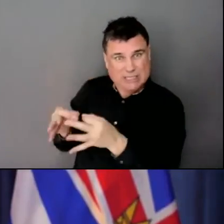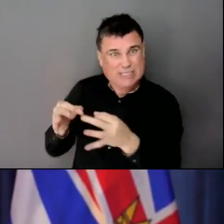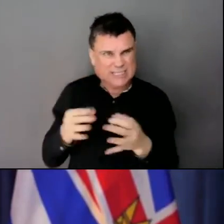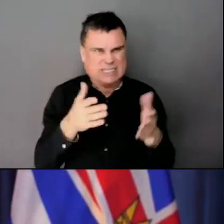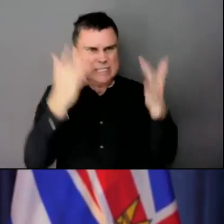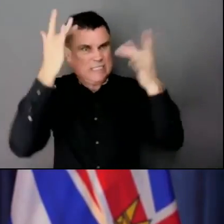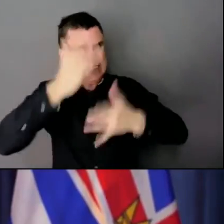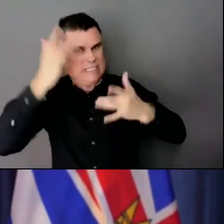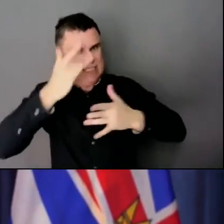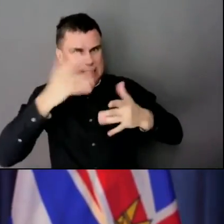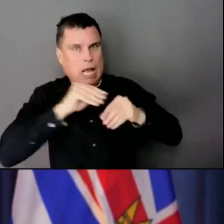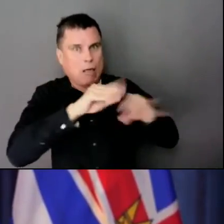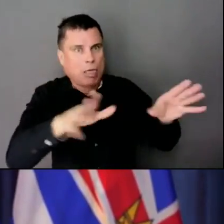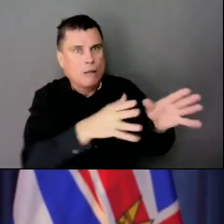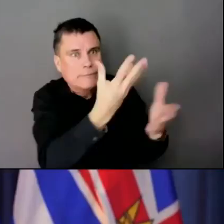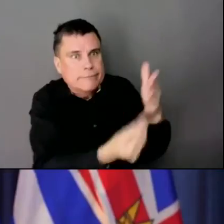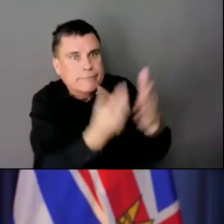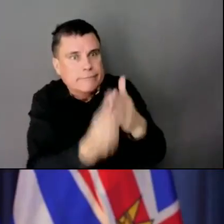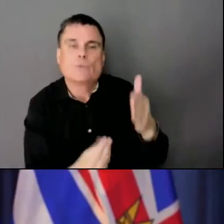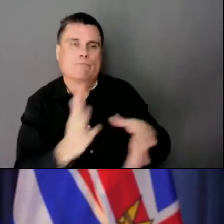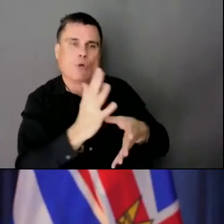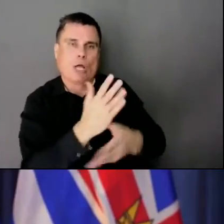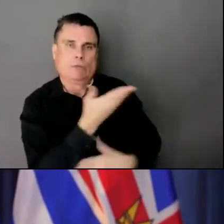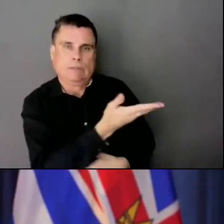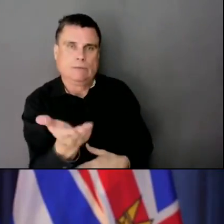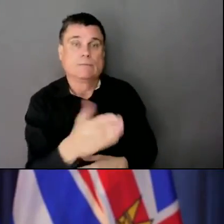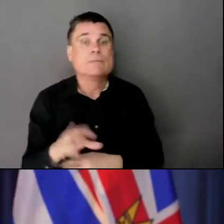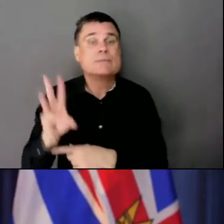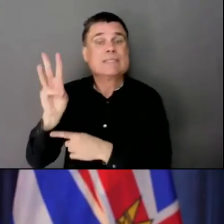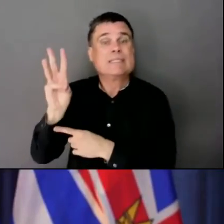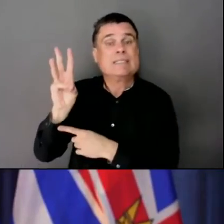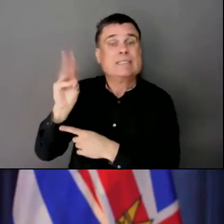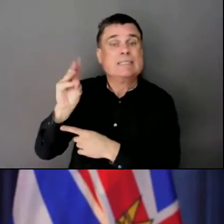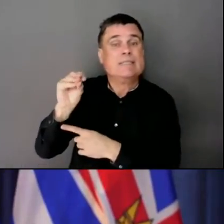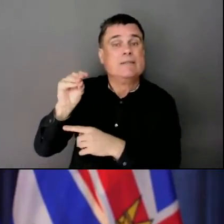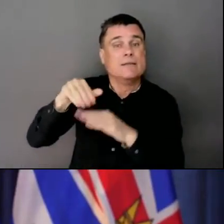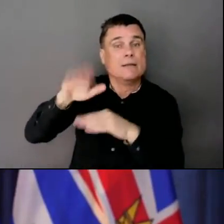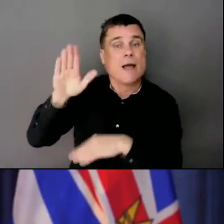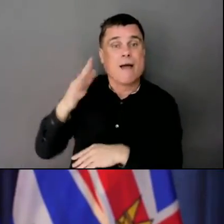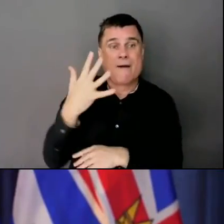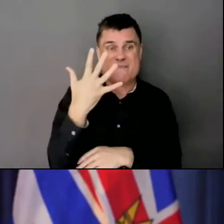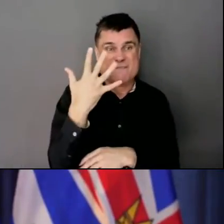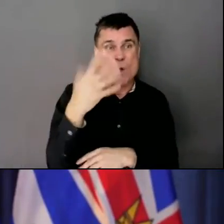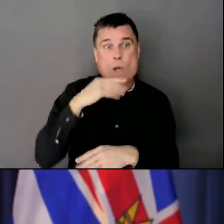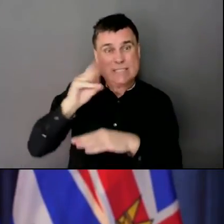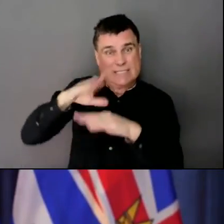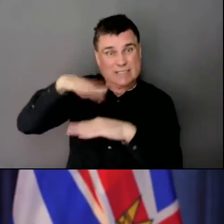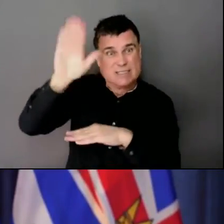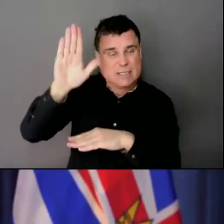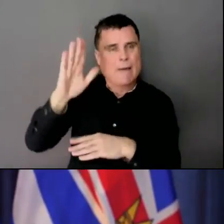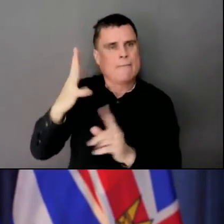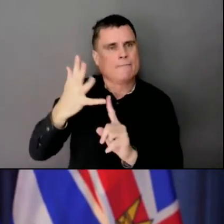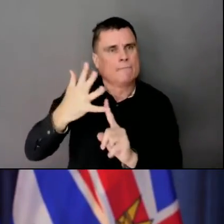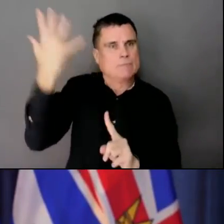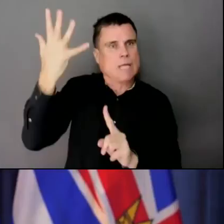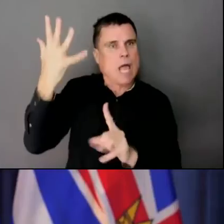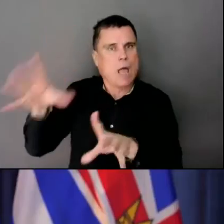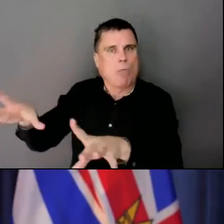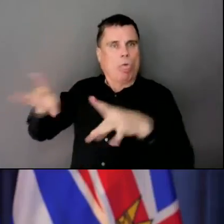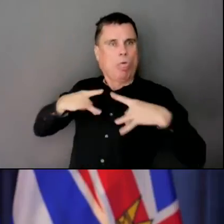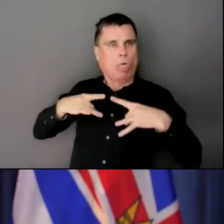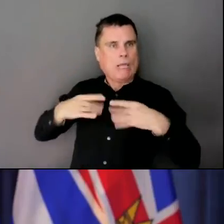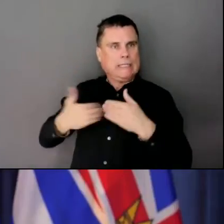likely to be seriously ill or die than someone under 45. And that means no matter where you work, no matter what you